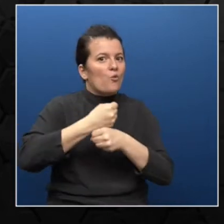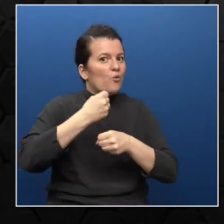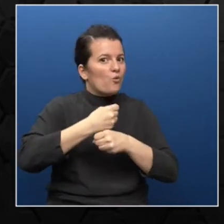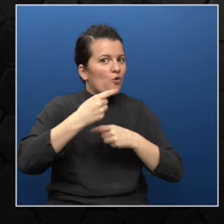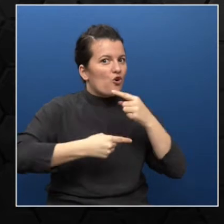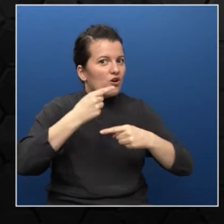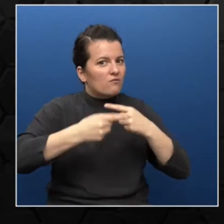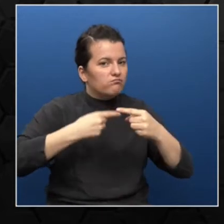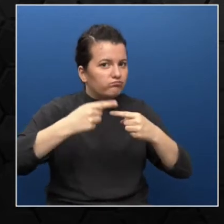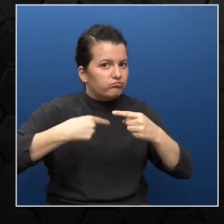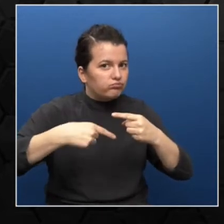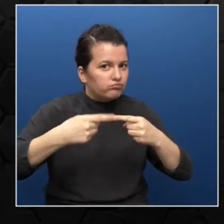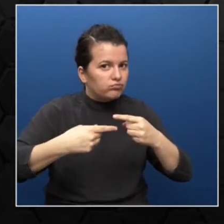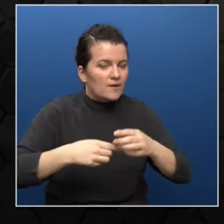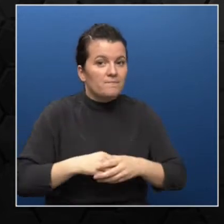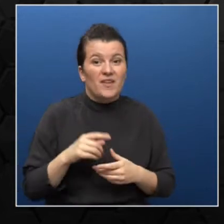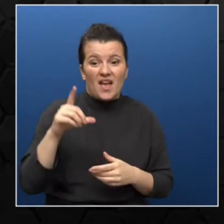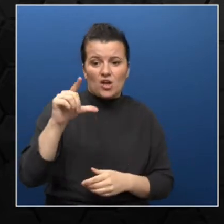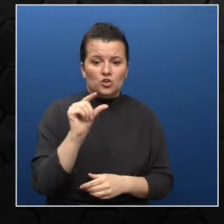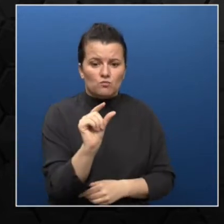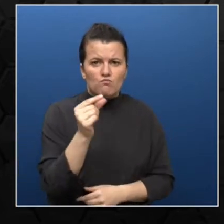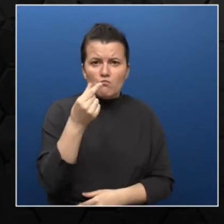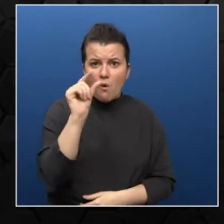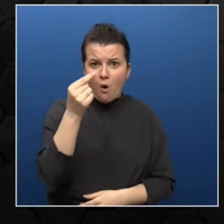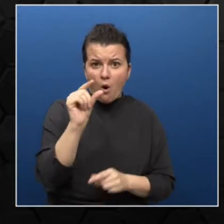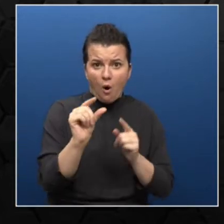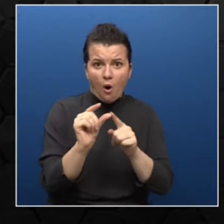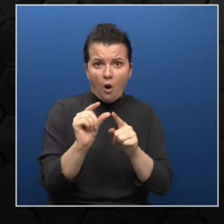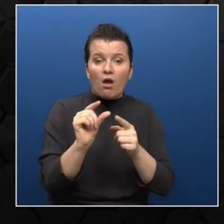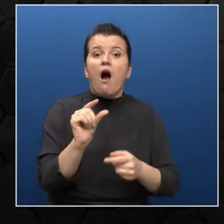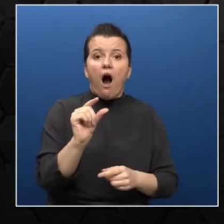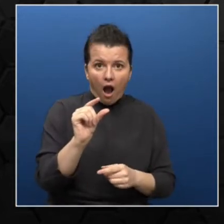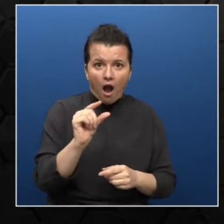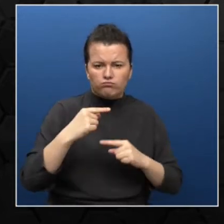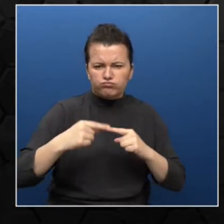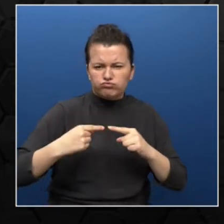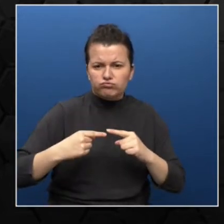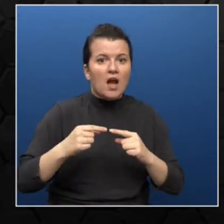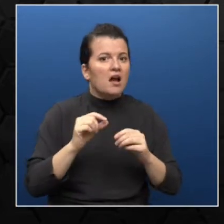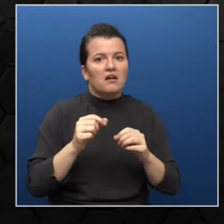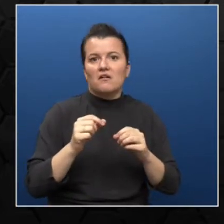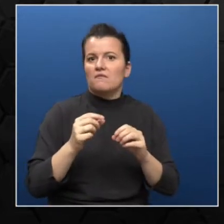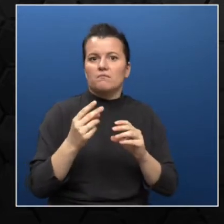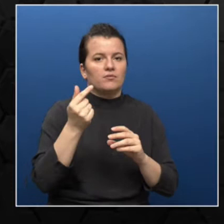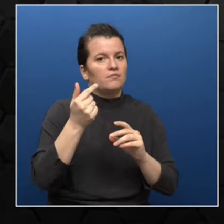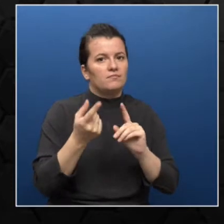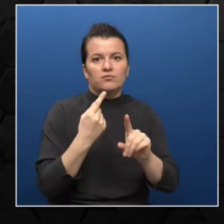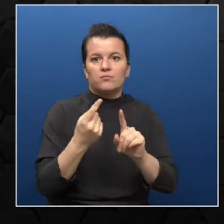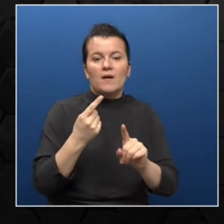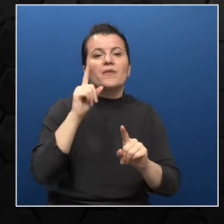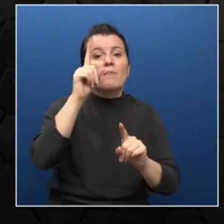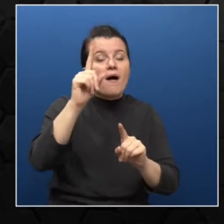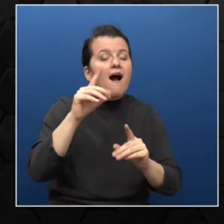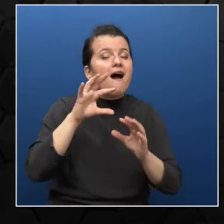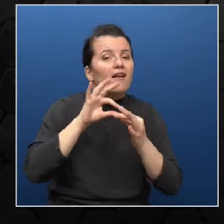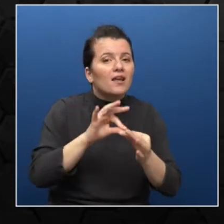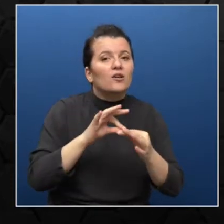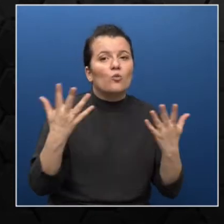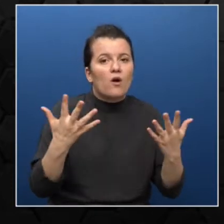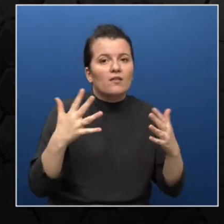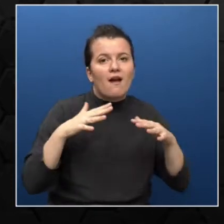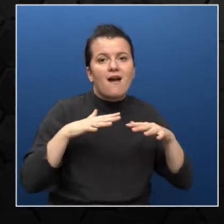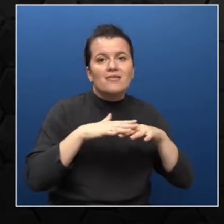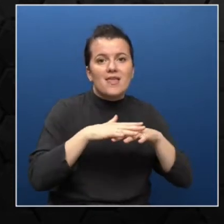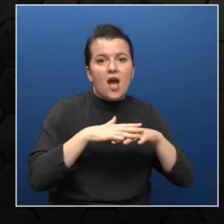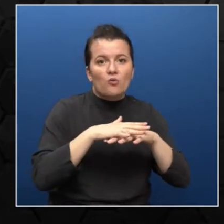word they were able to give quick responses through always on neural networks. So yes, this is the underlining point here.